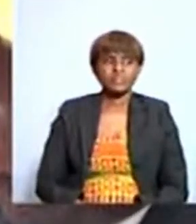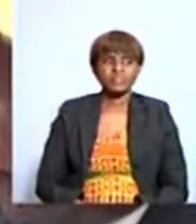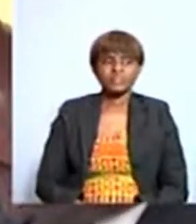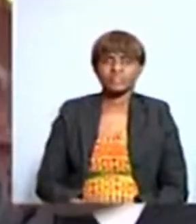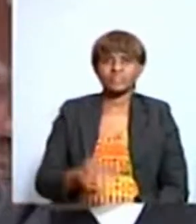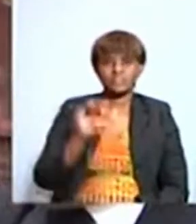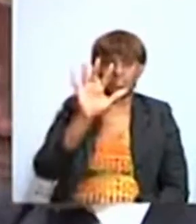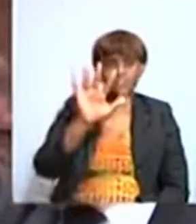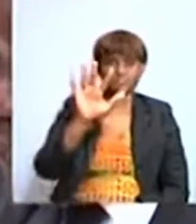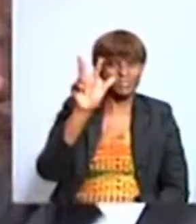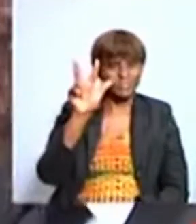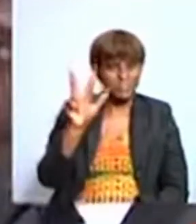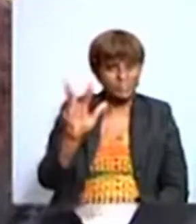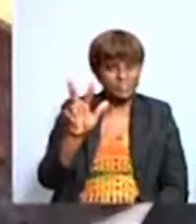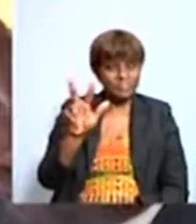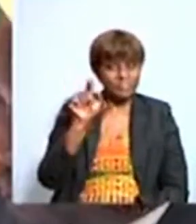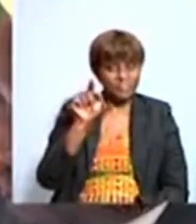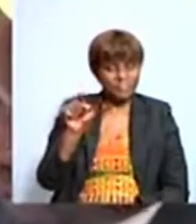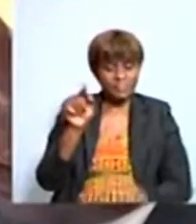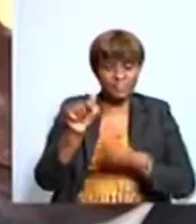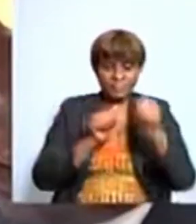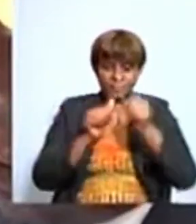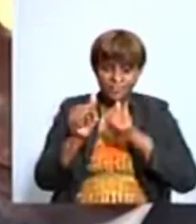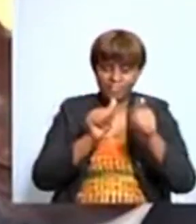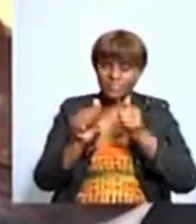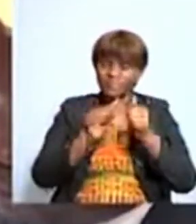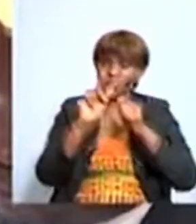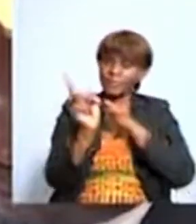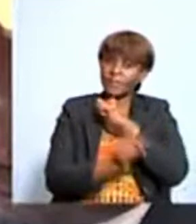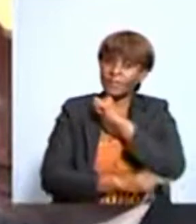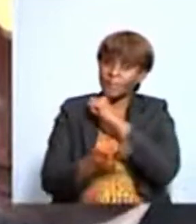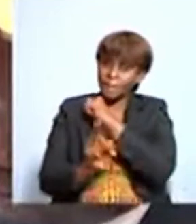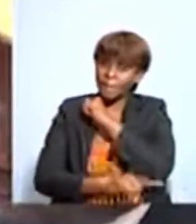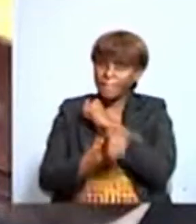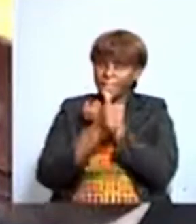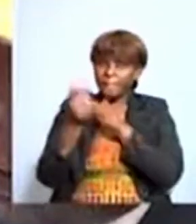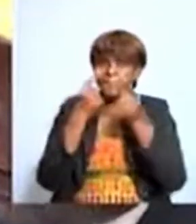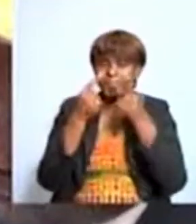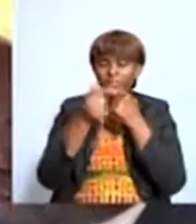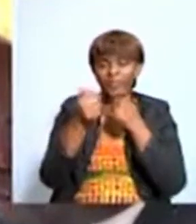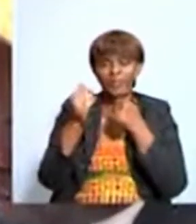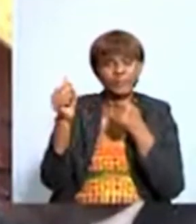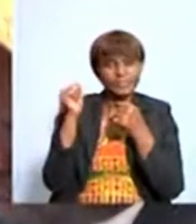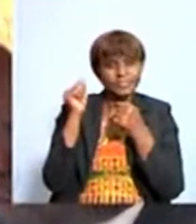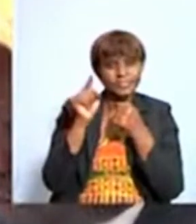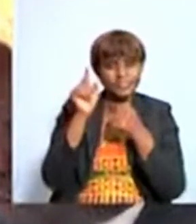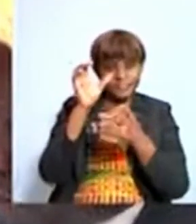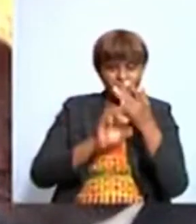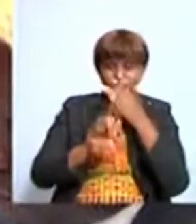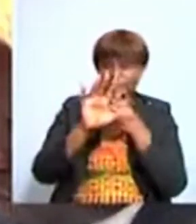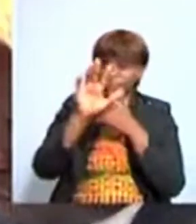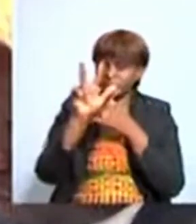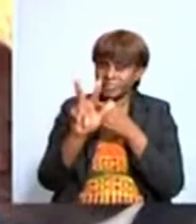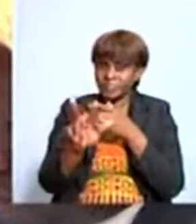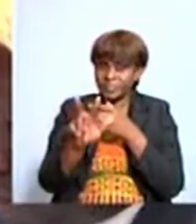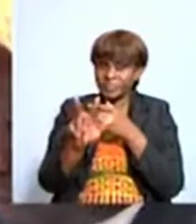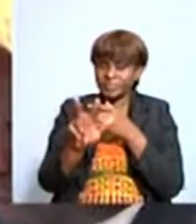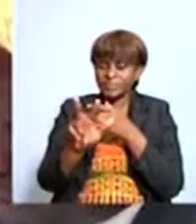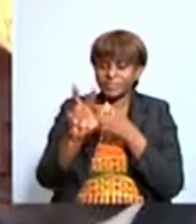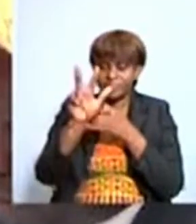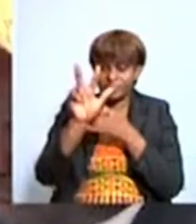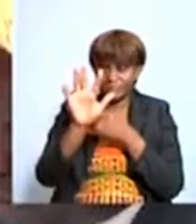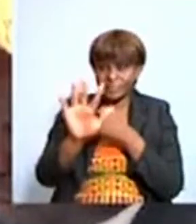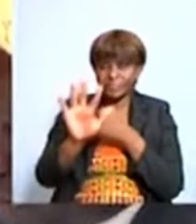Clause 53, administrative penalty. Any debate, any objection? Clause 53 is agreed to.